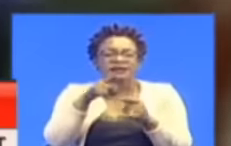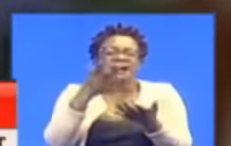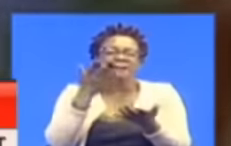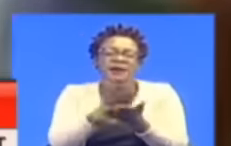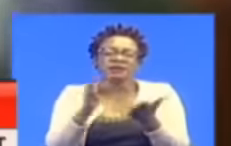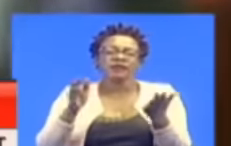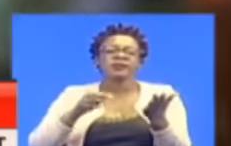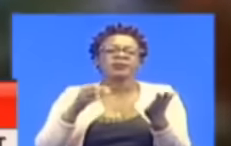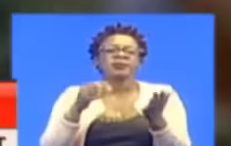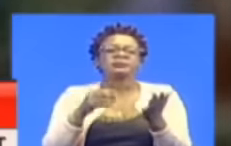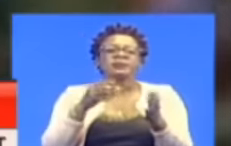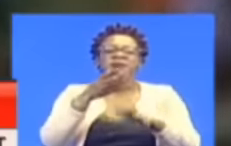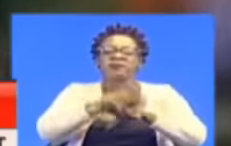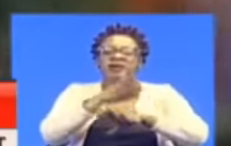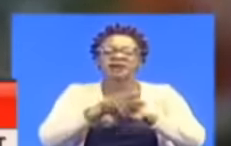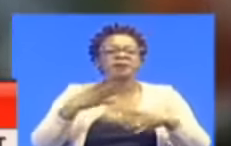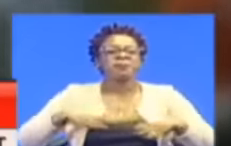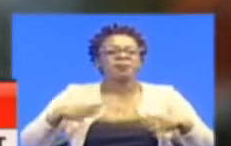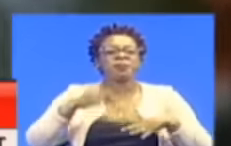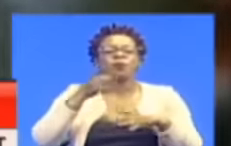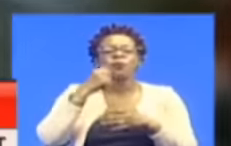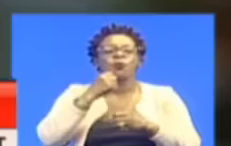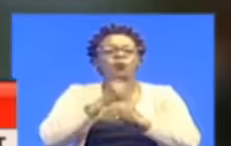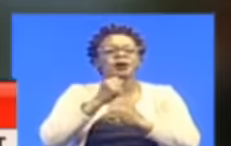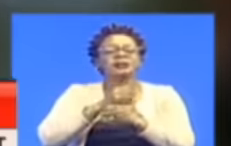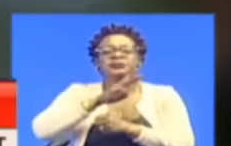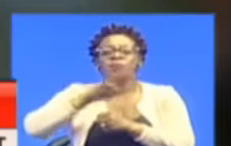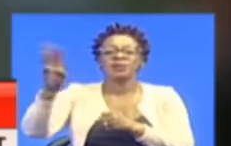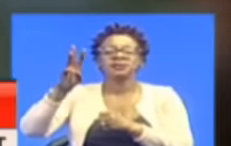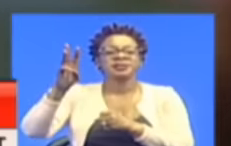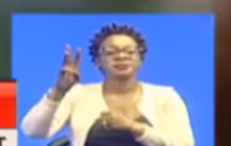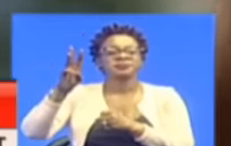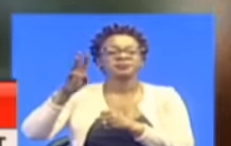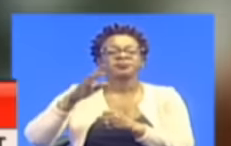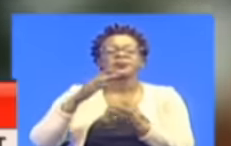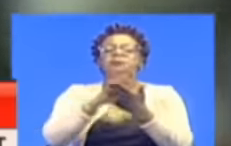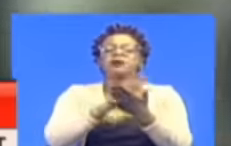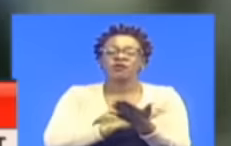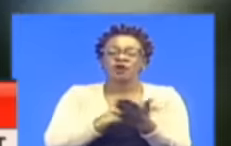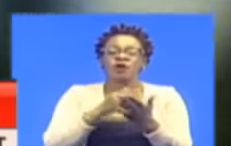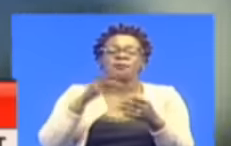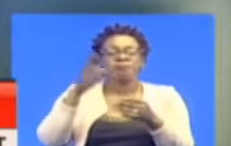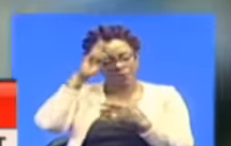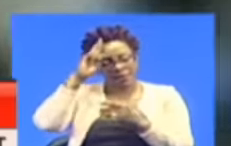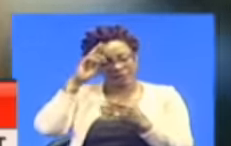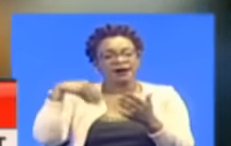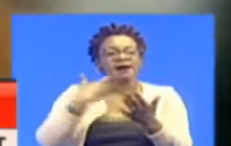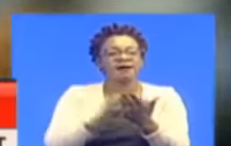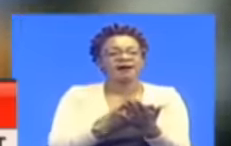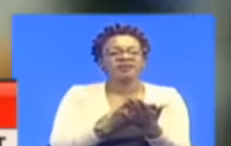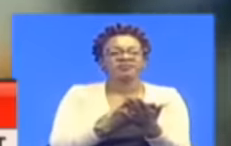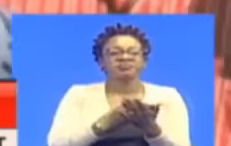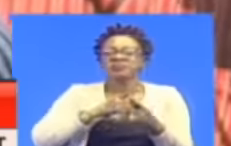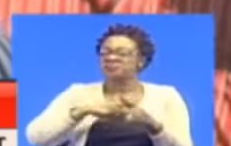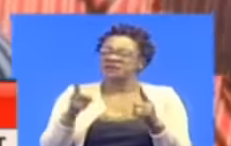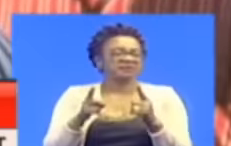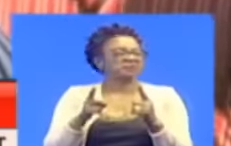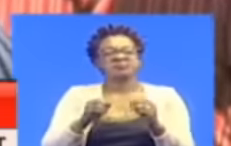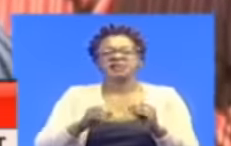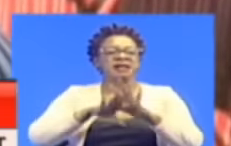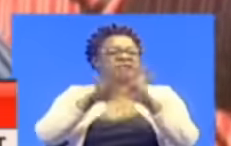that operates in the western part of Kenya. But even before police came in, some details were not adding up.